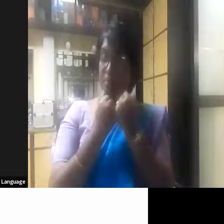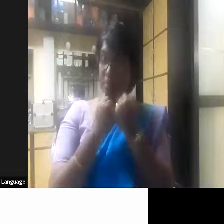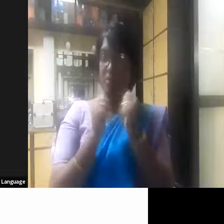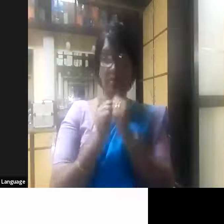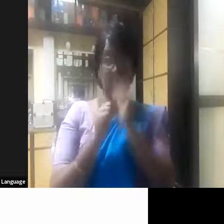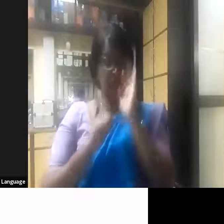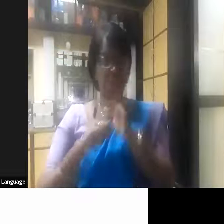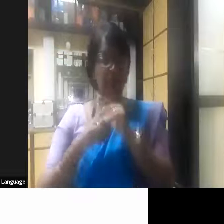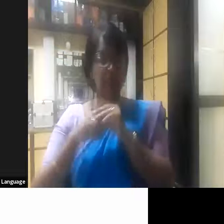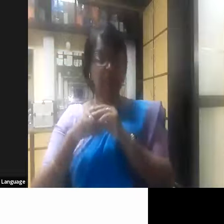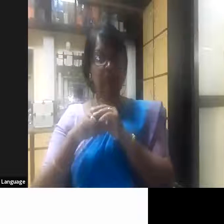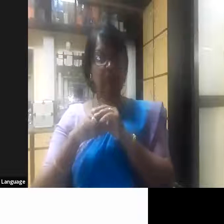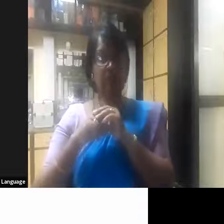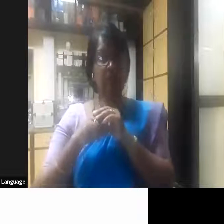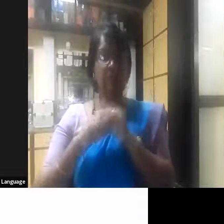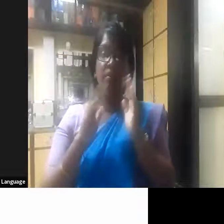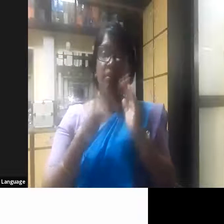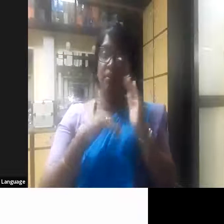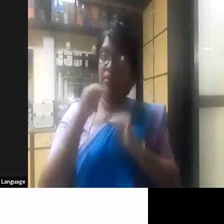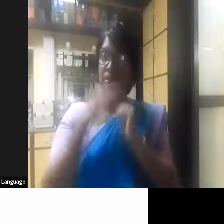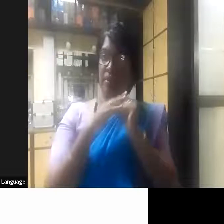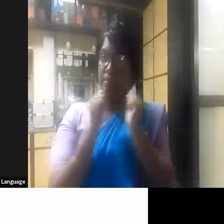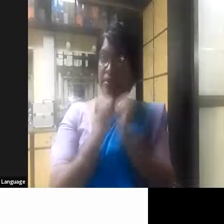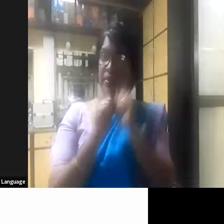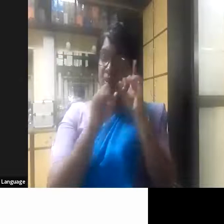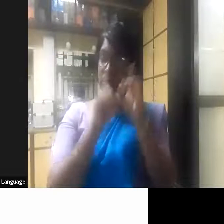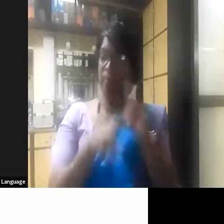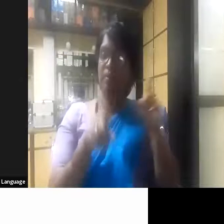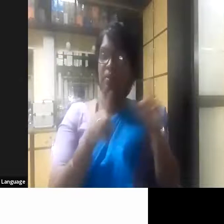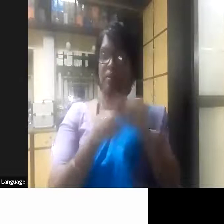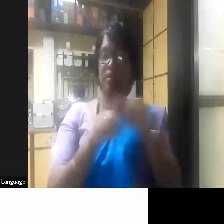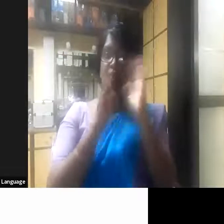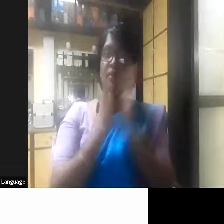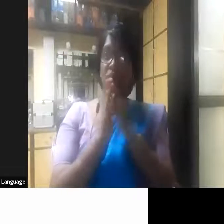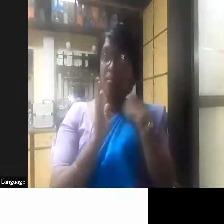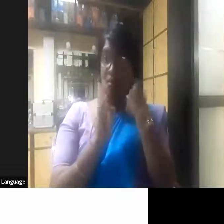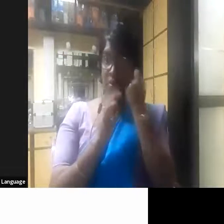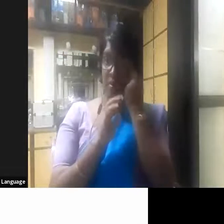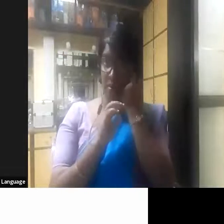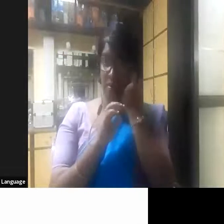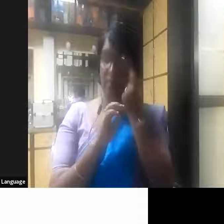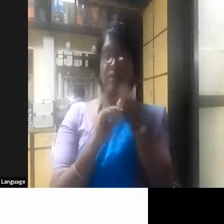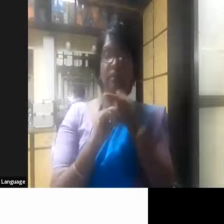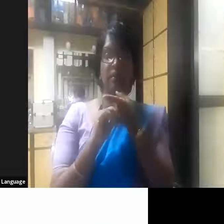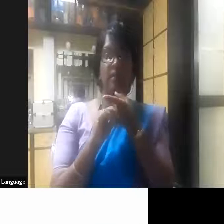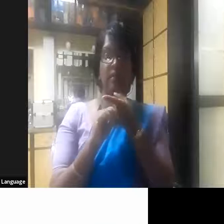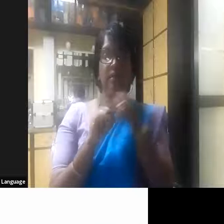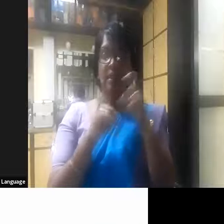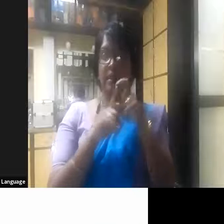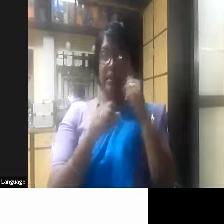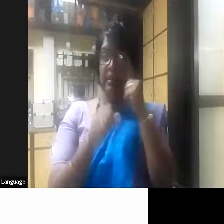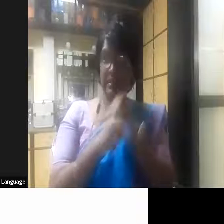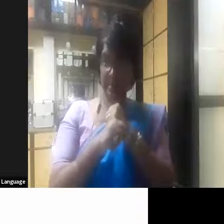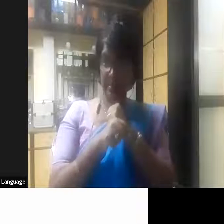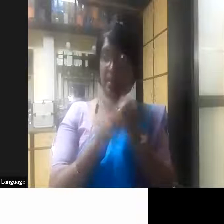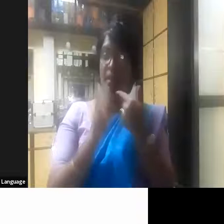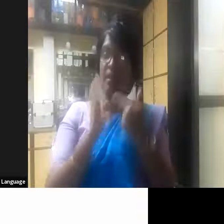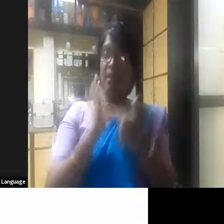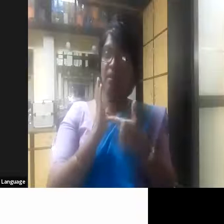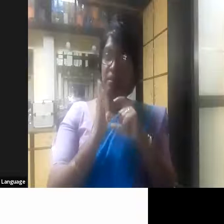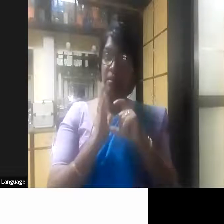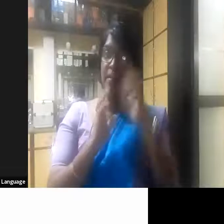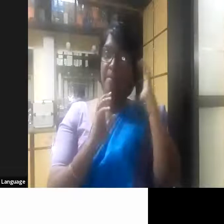manner. The concept of just-in-time was an outcome of this digitalization, where a customer could ship or receive